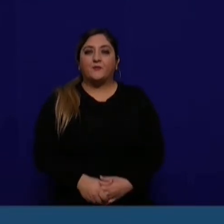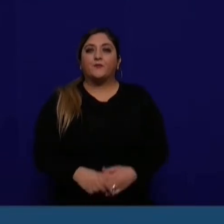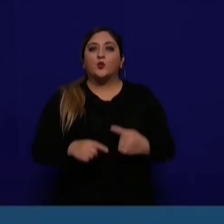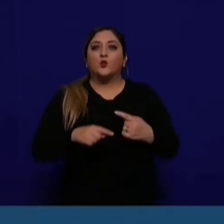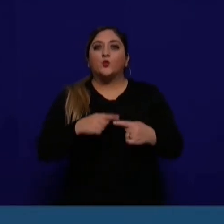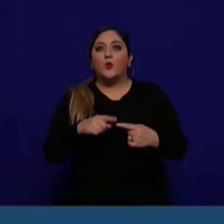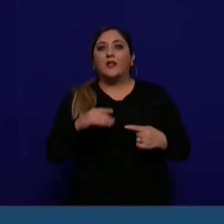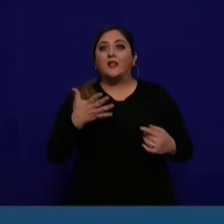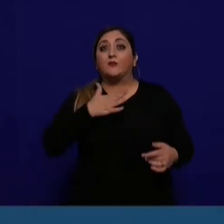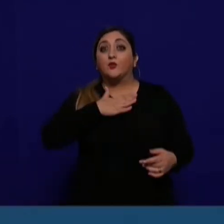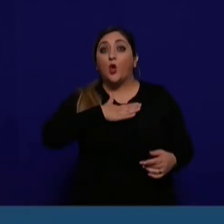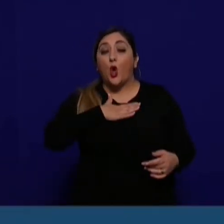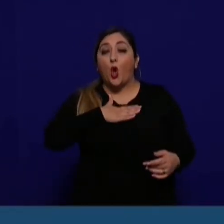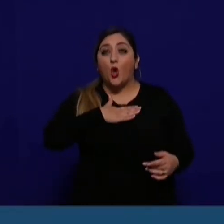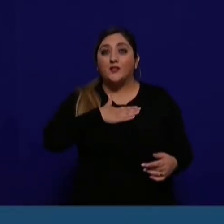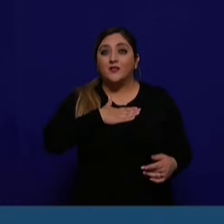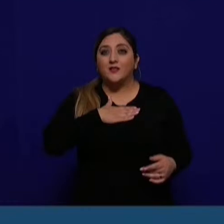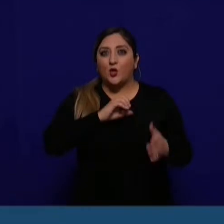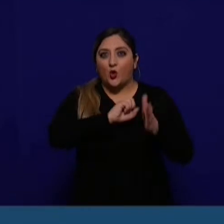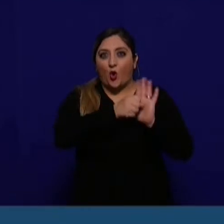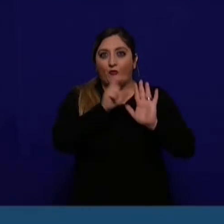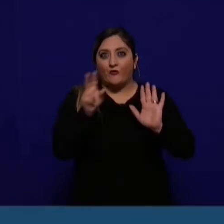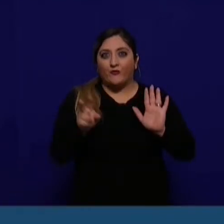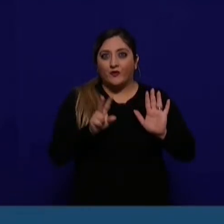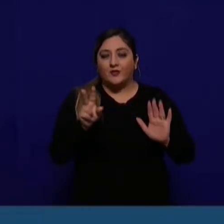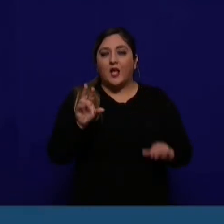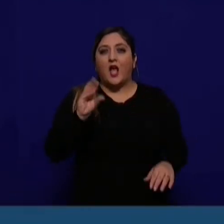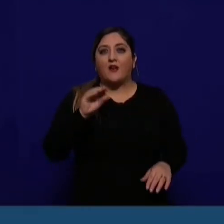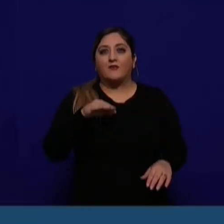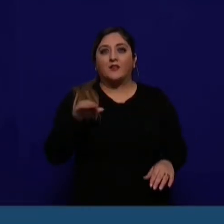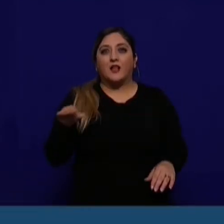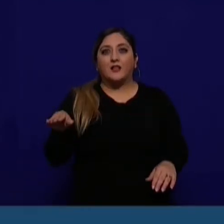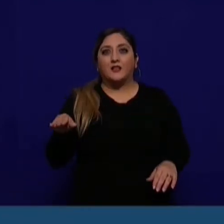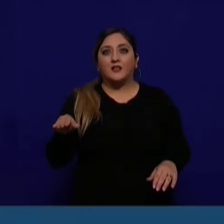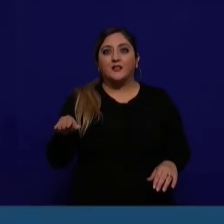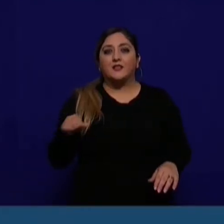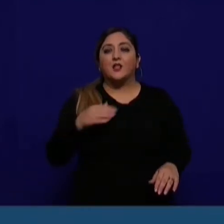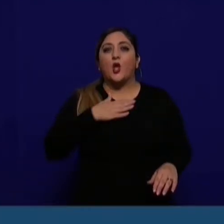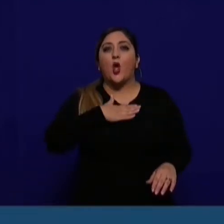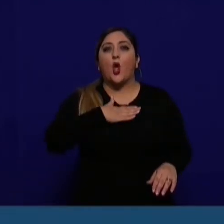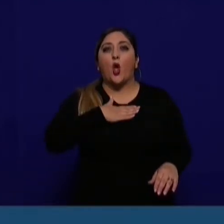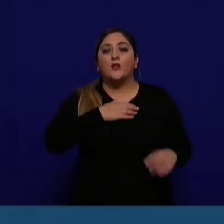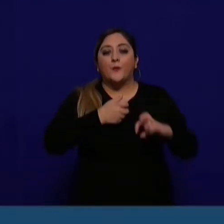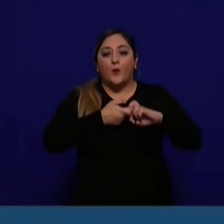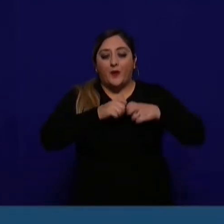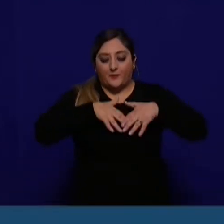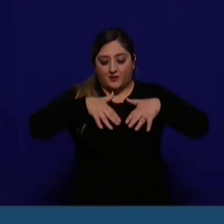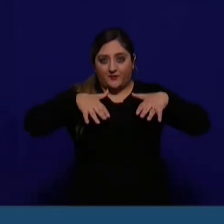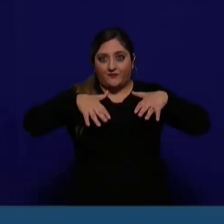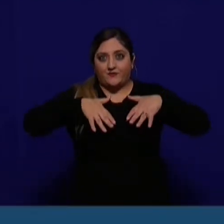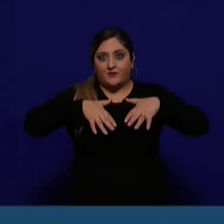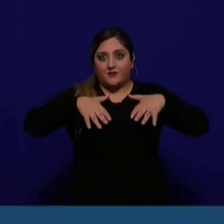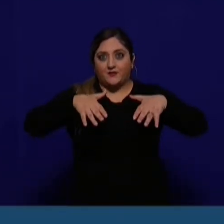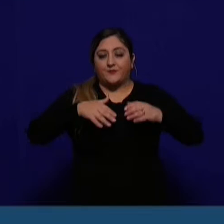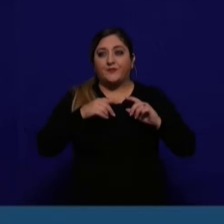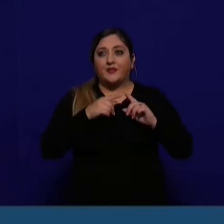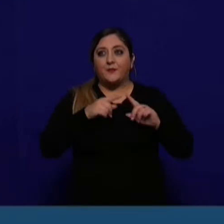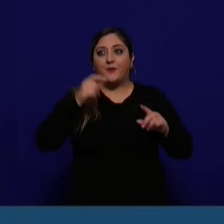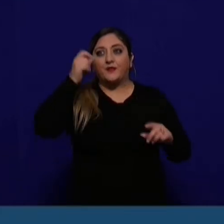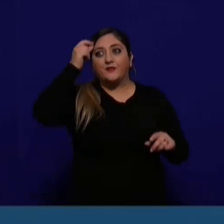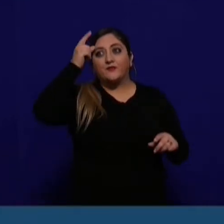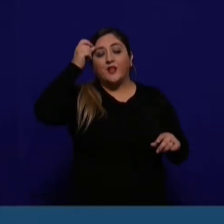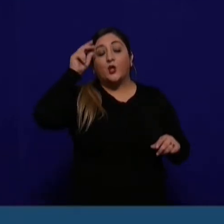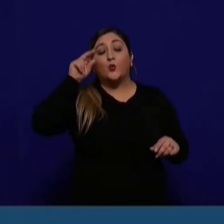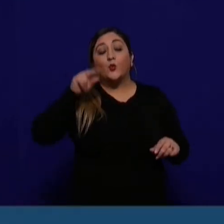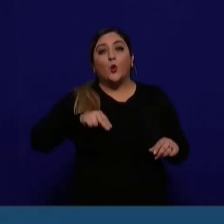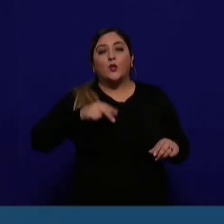qegħdin naraw li l-maġġor parti tal-każijiet li qed ikollna qegħdin ikunu sintomi respiratorji, però niftakru wkoll li anke